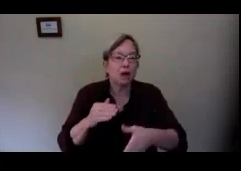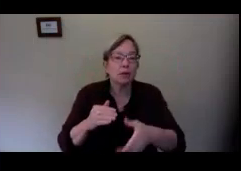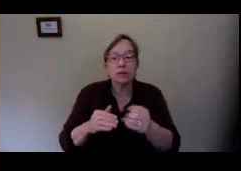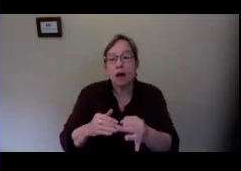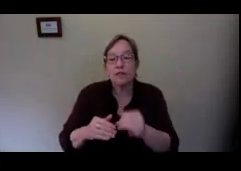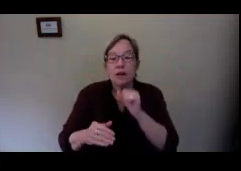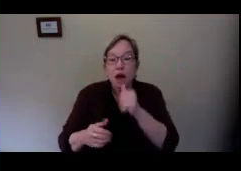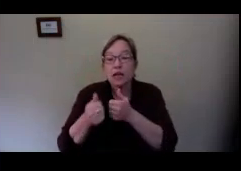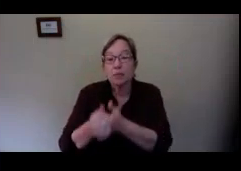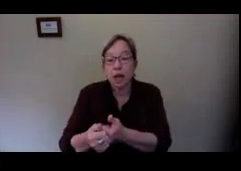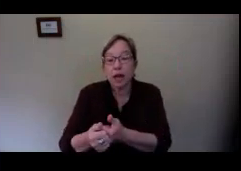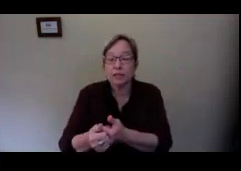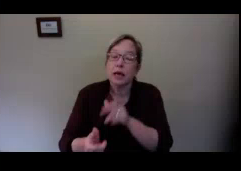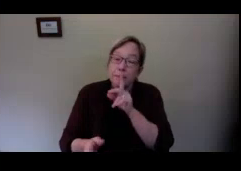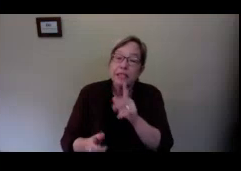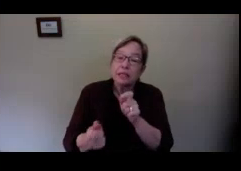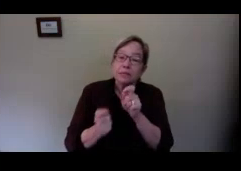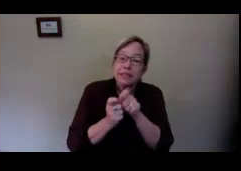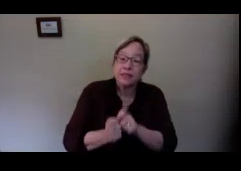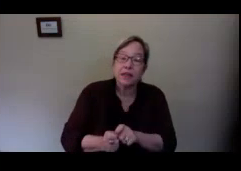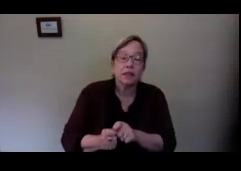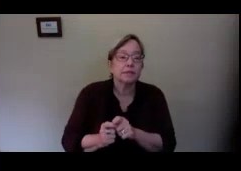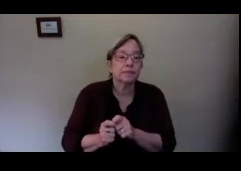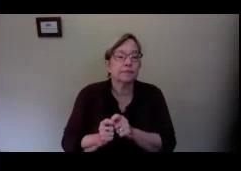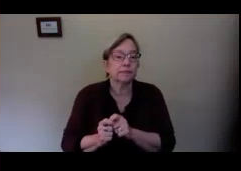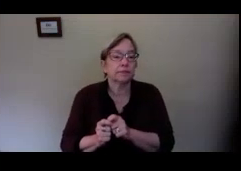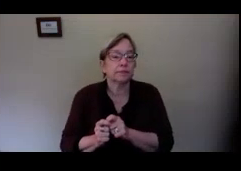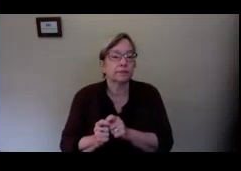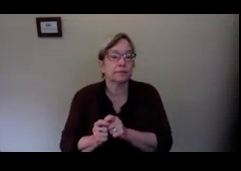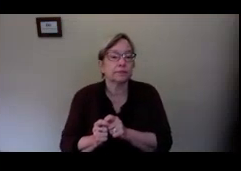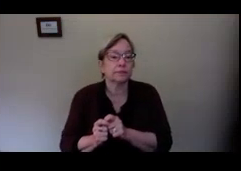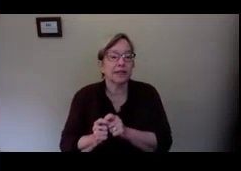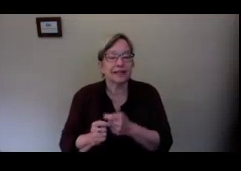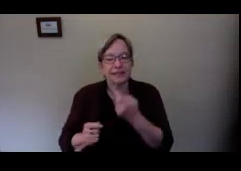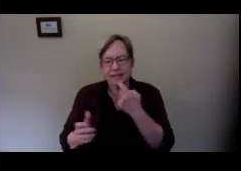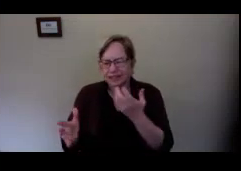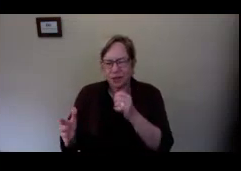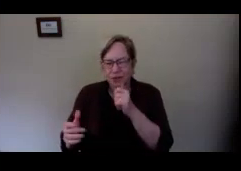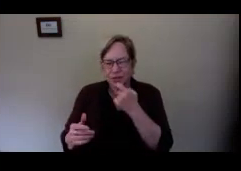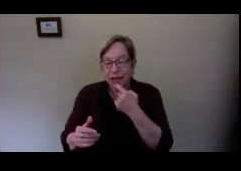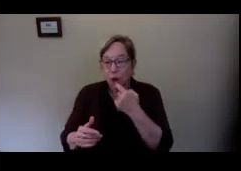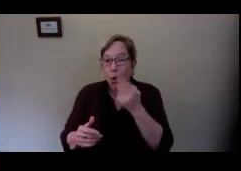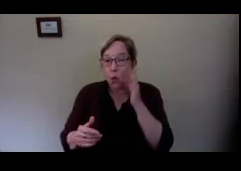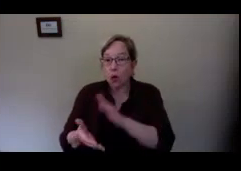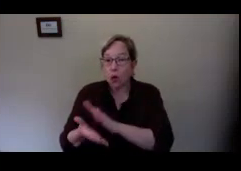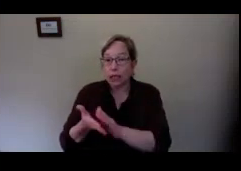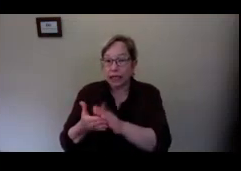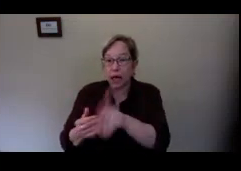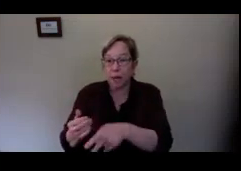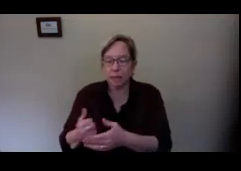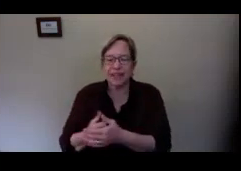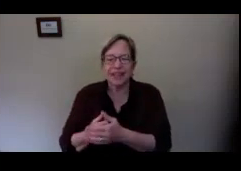So be specific, to just say, well, clean this place up, maybe